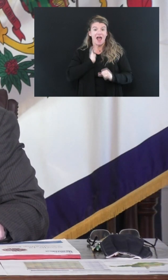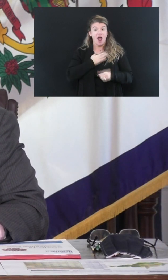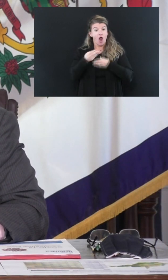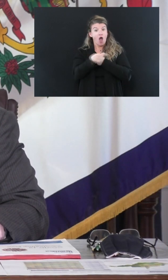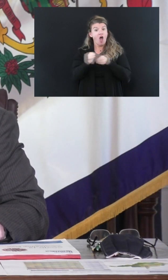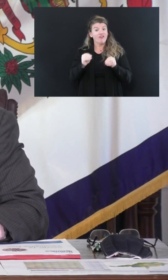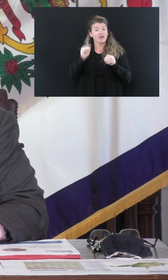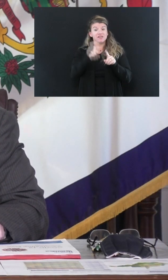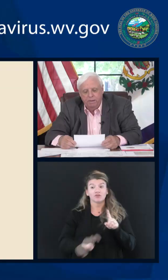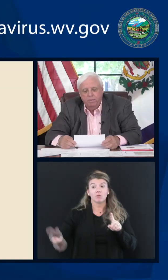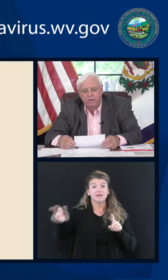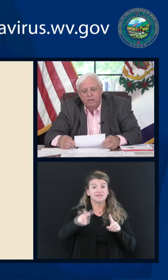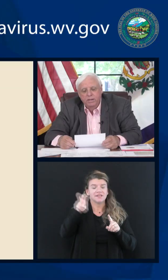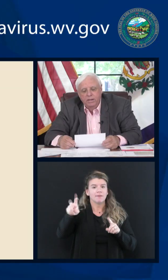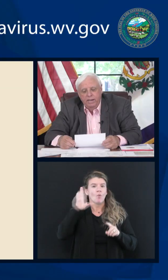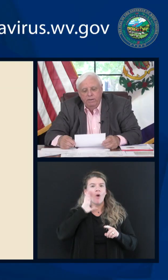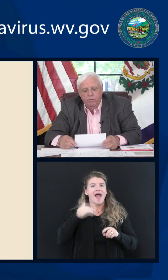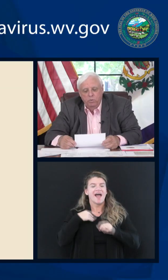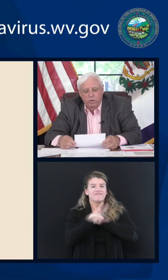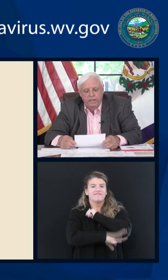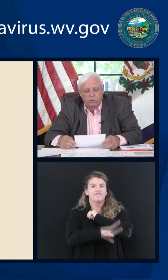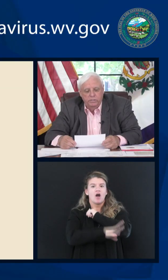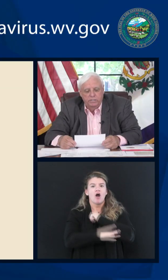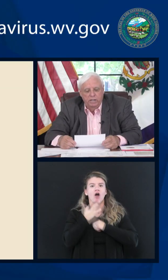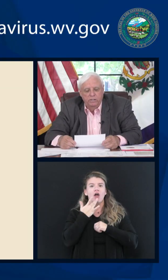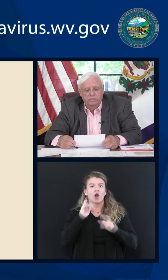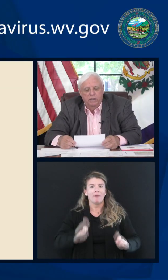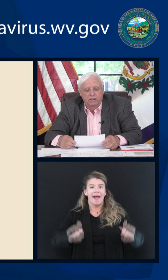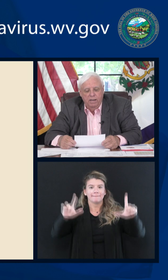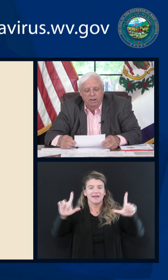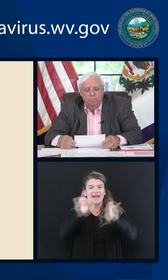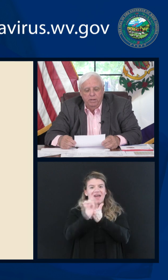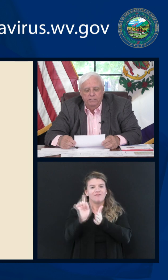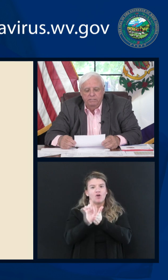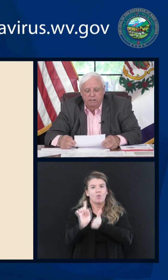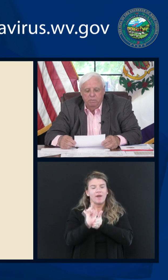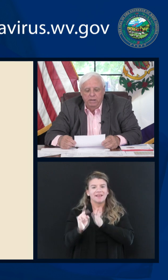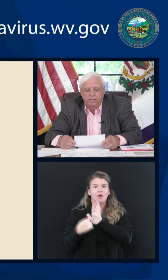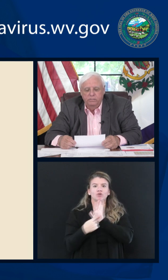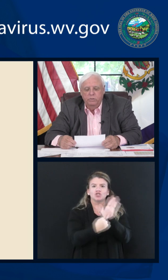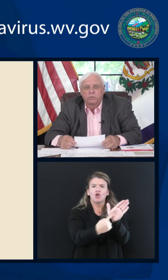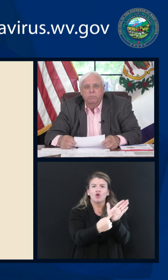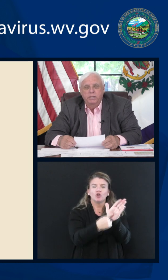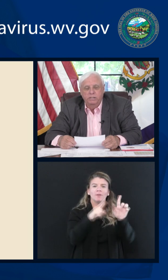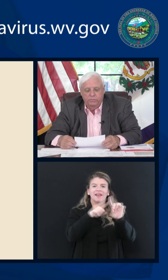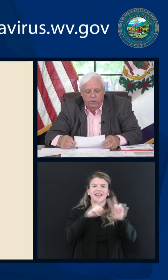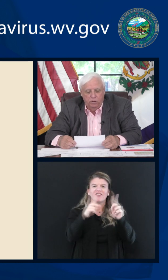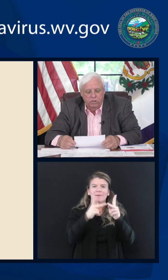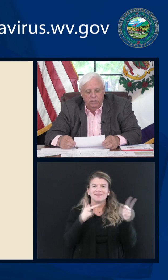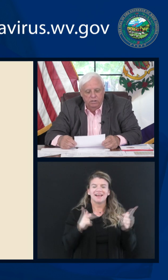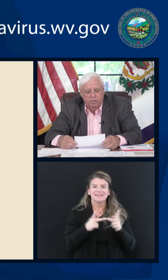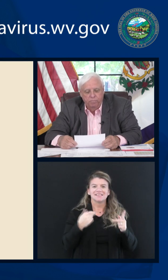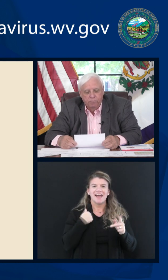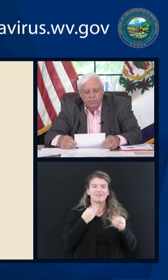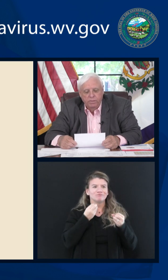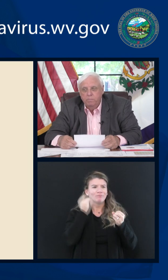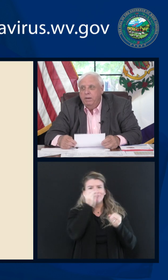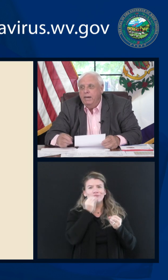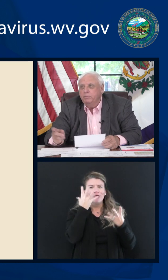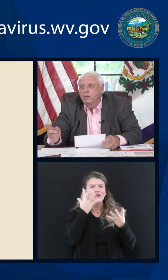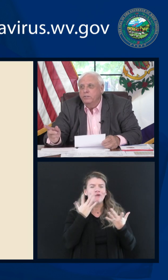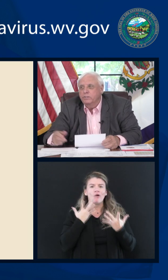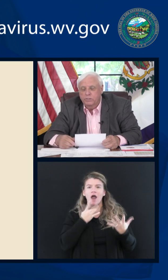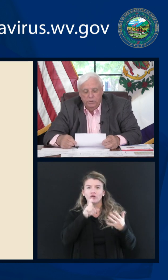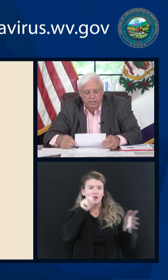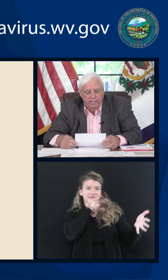a fall color map every week, which shows a lot of places in our mountains with tremendous fall color. The